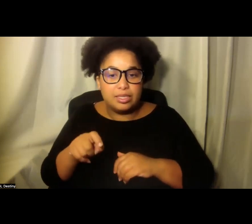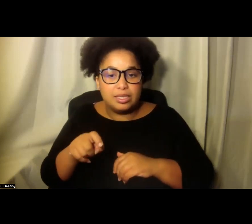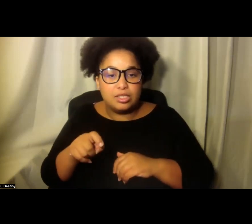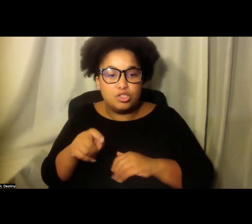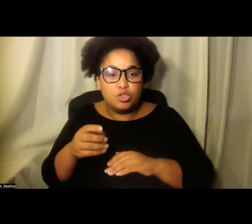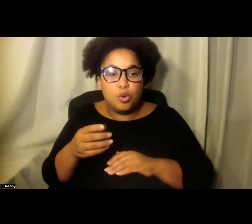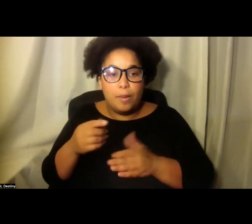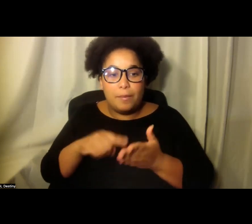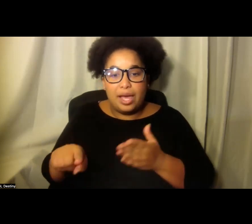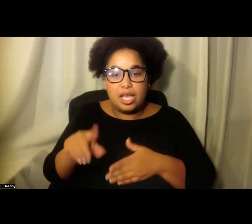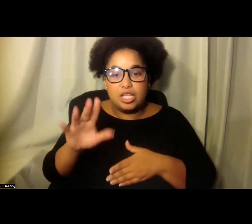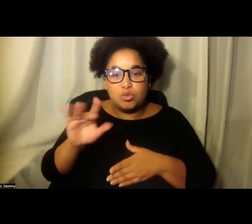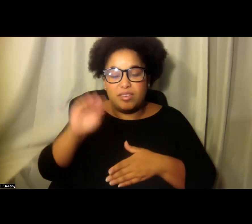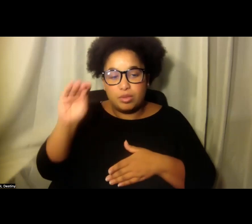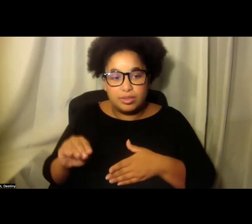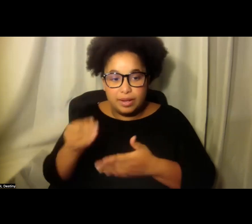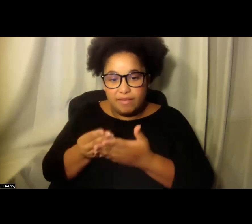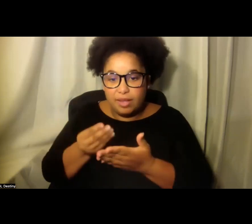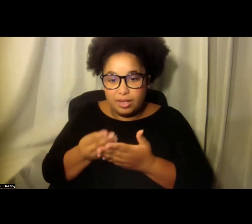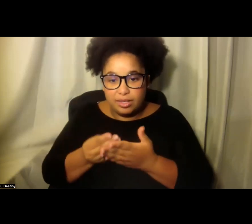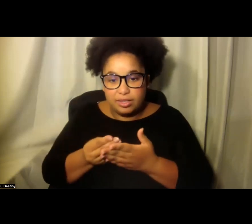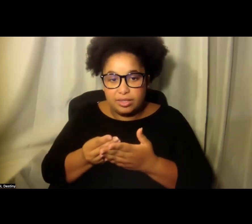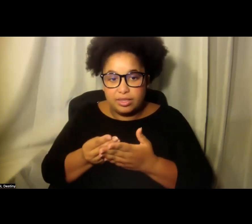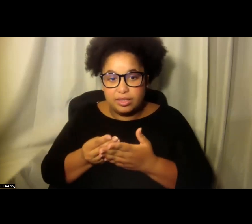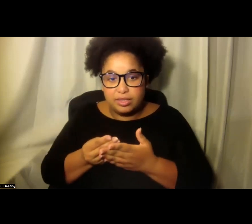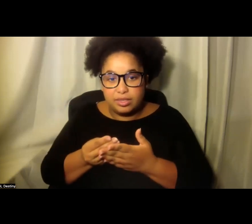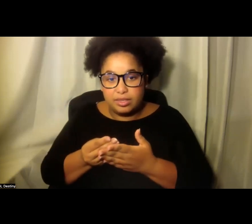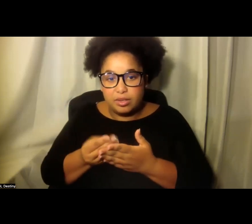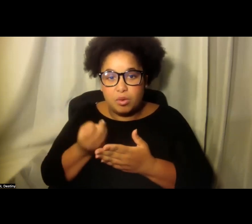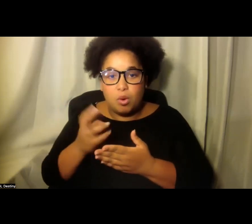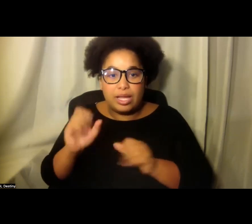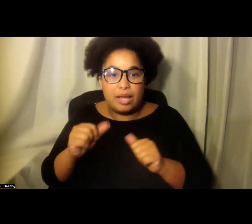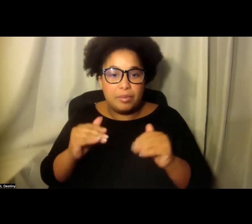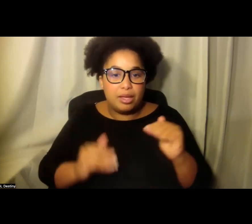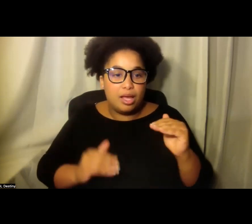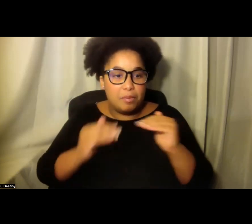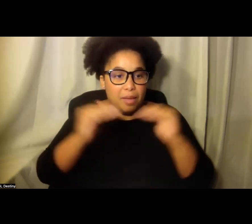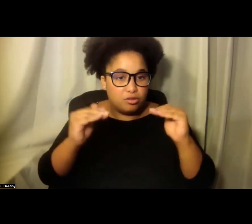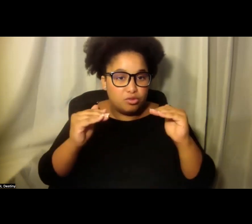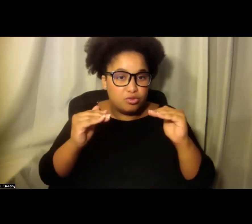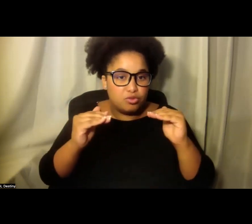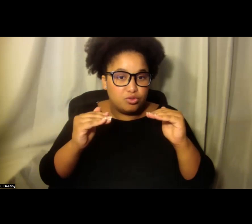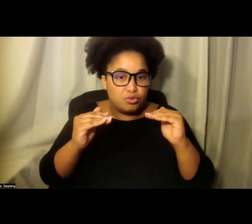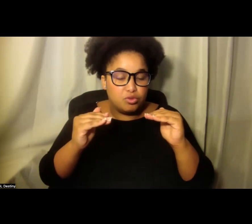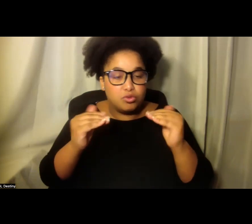25% of either the funding, or it can be an in-kind match. So that's also an important point of this,